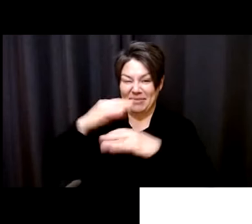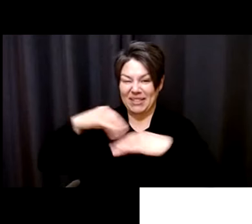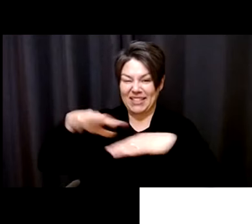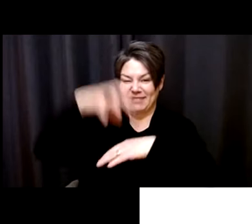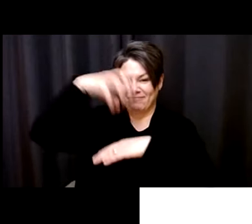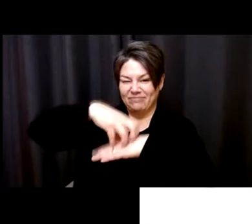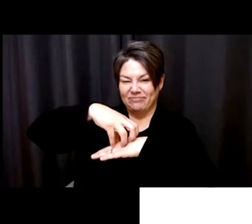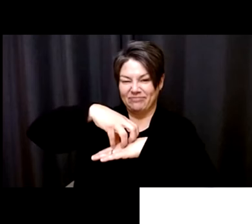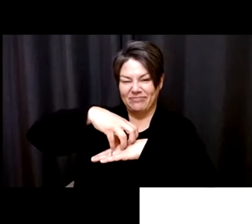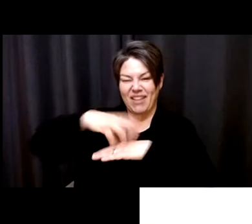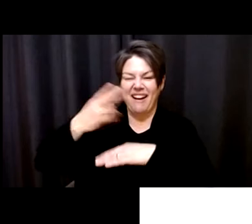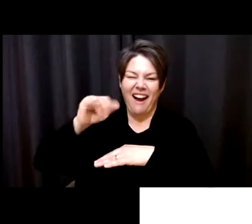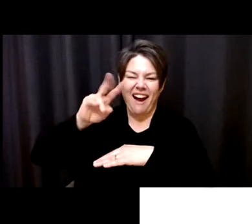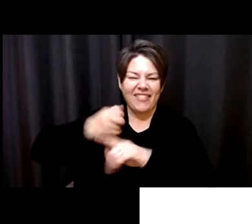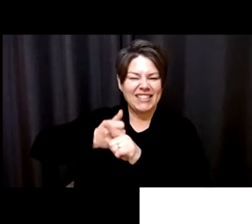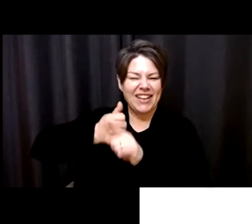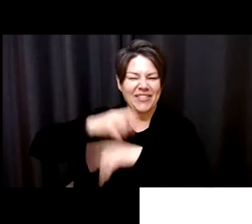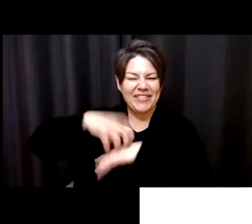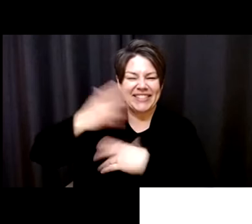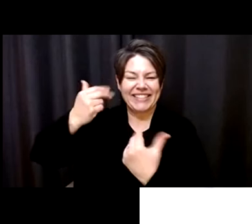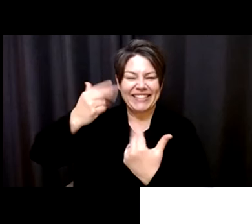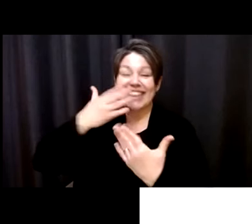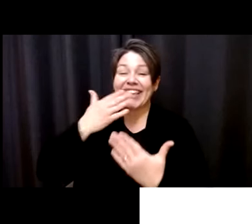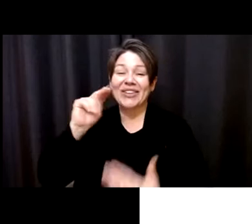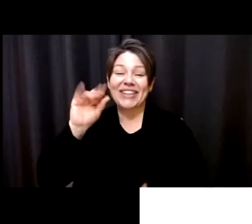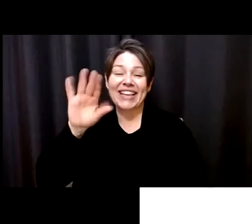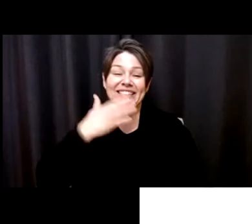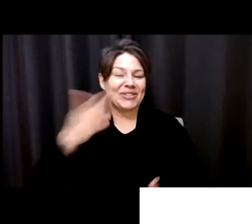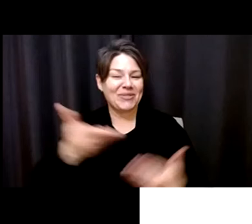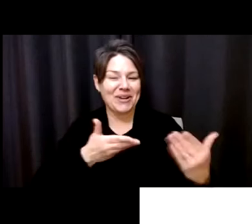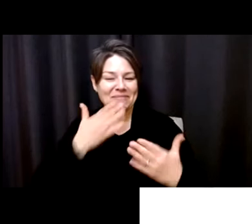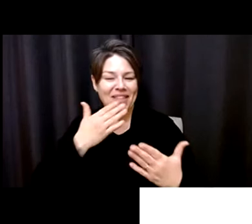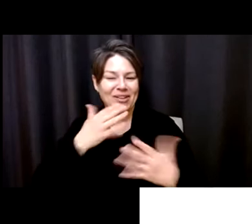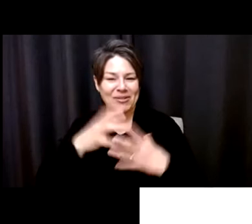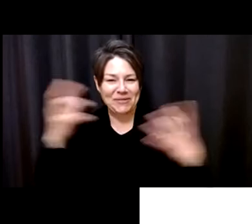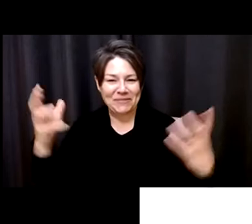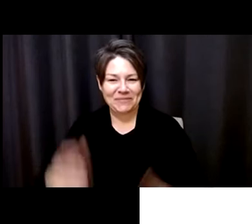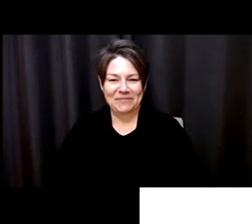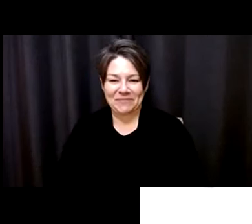it. Great. Thank you, Nancy. You're welcome. Thank you so much.